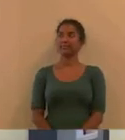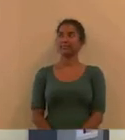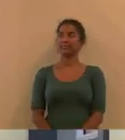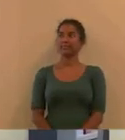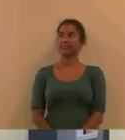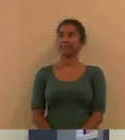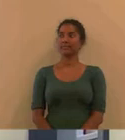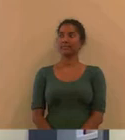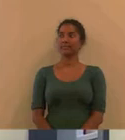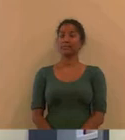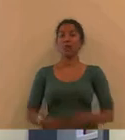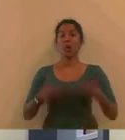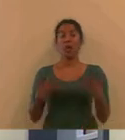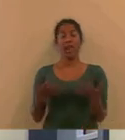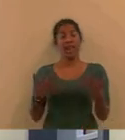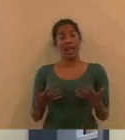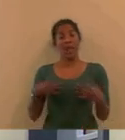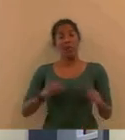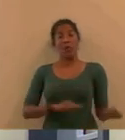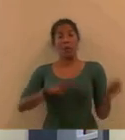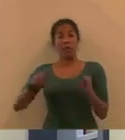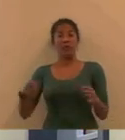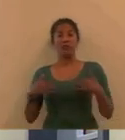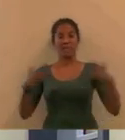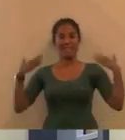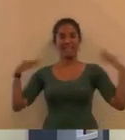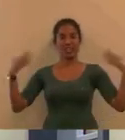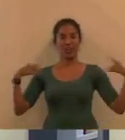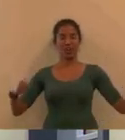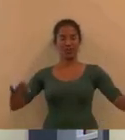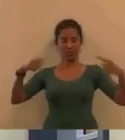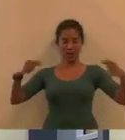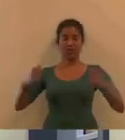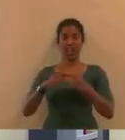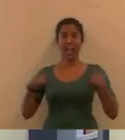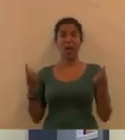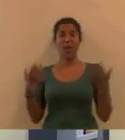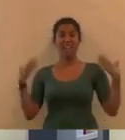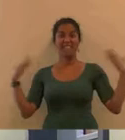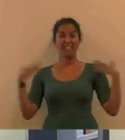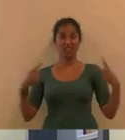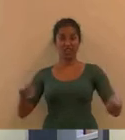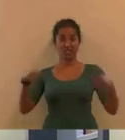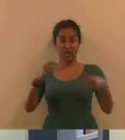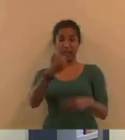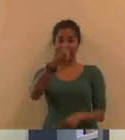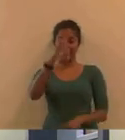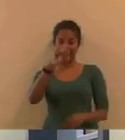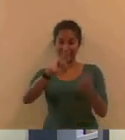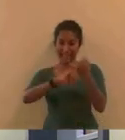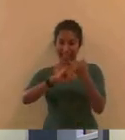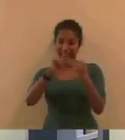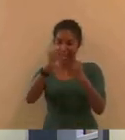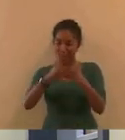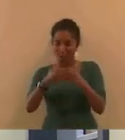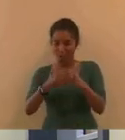Okay, so we're now moving on to our physical based challenges. The physical based challenges will be 60 seconds in length, so they're a little bit longer. The